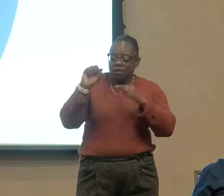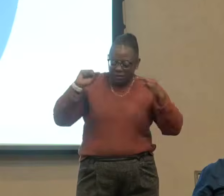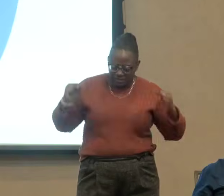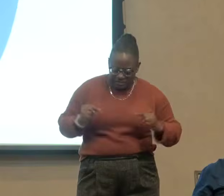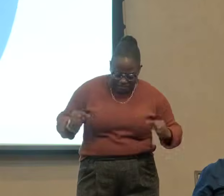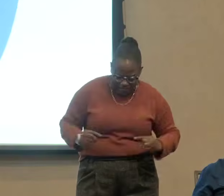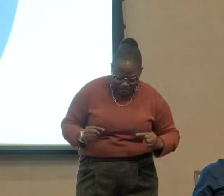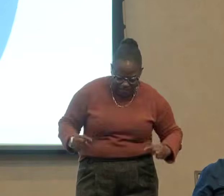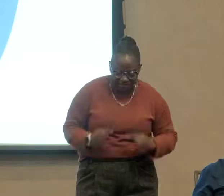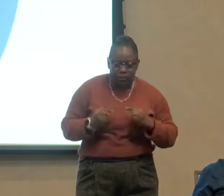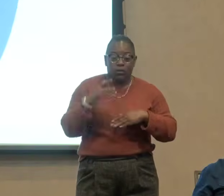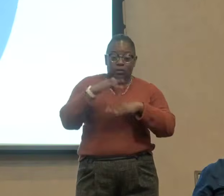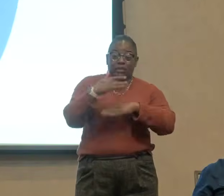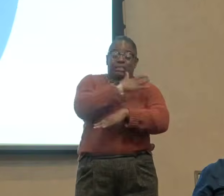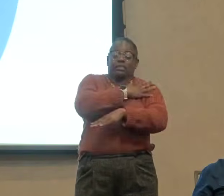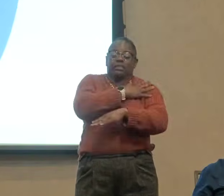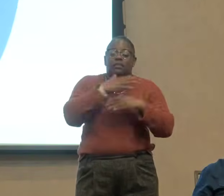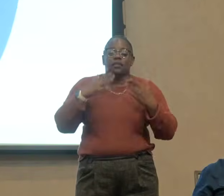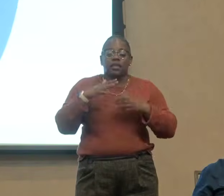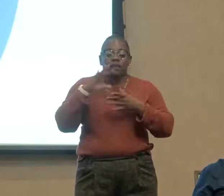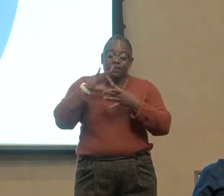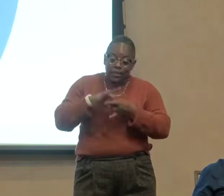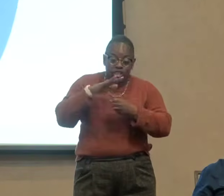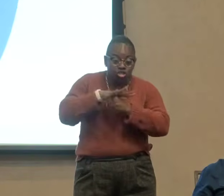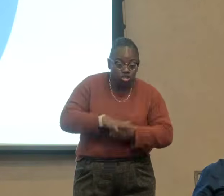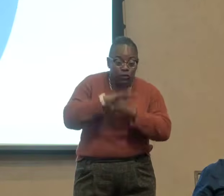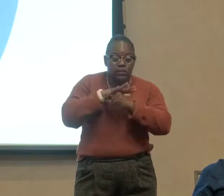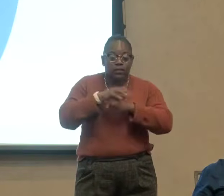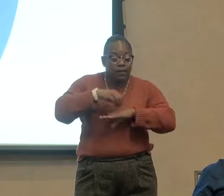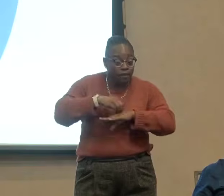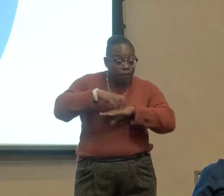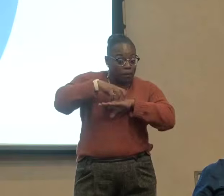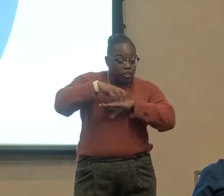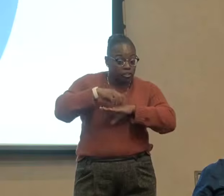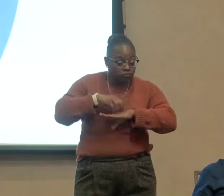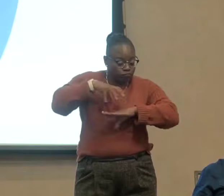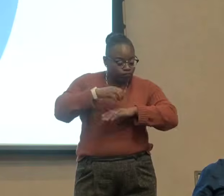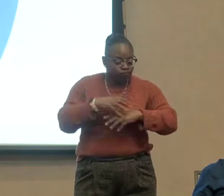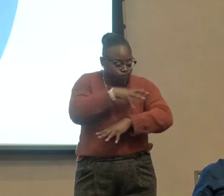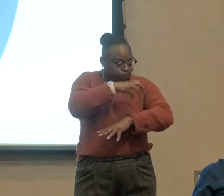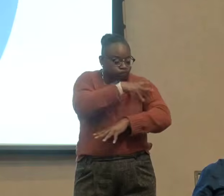fibromyalgia is usually related to stress. Inflammation can cause fibromyalgia.